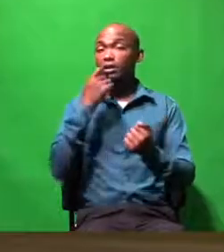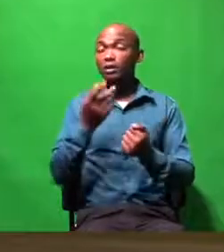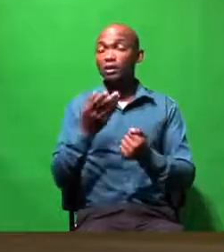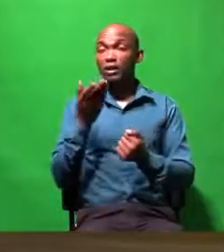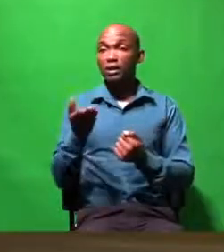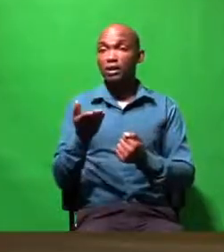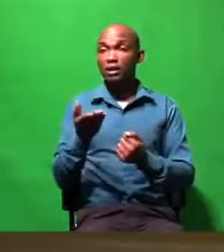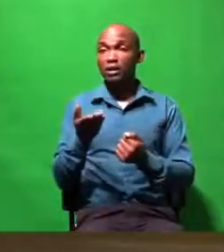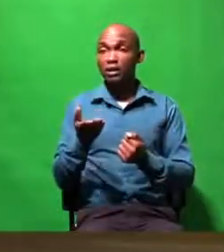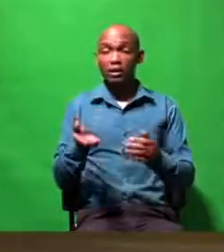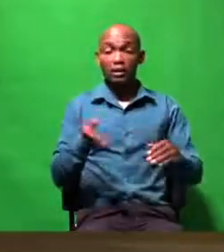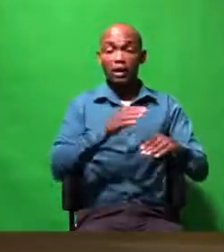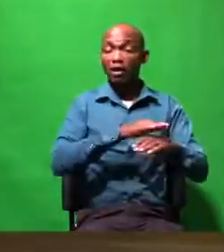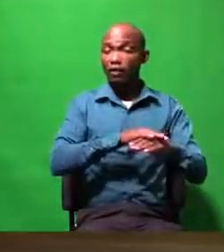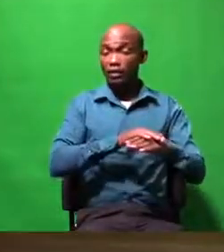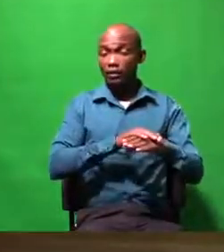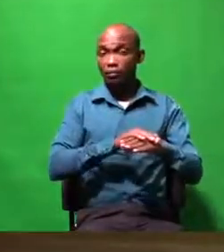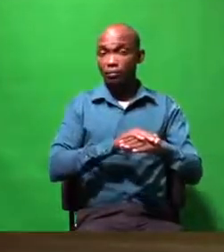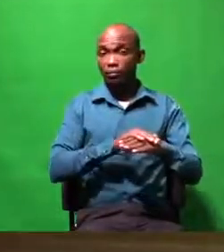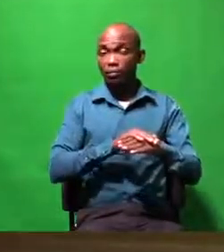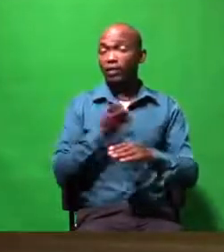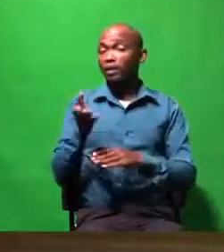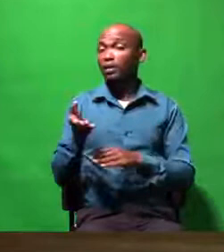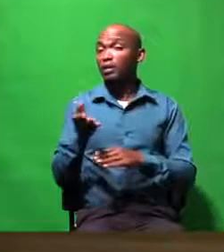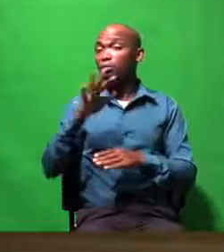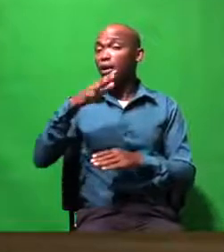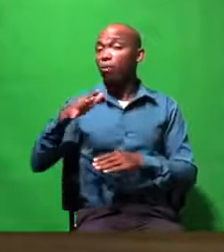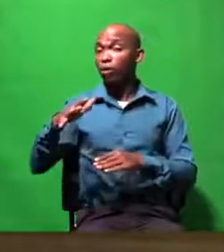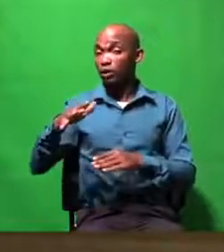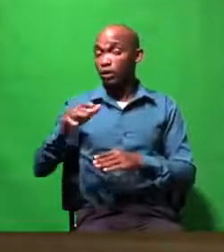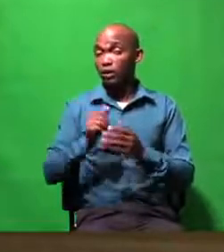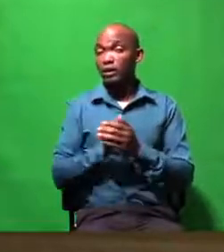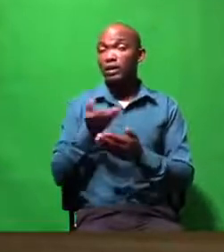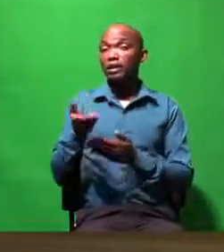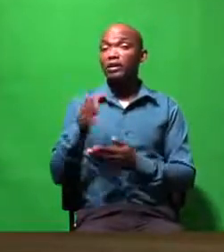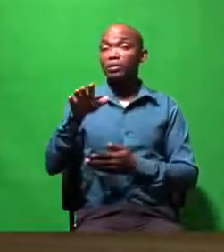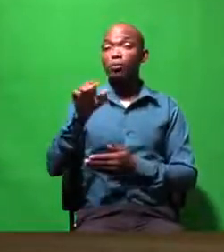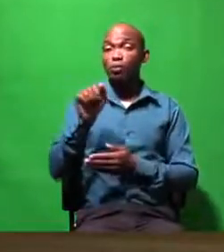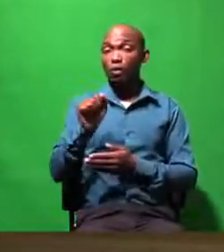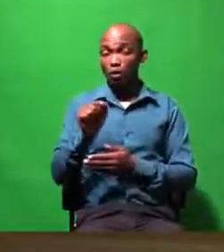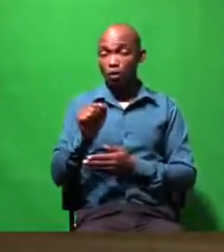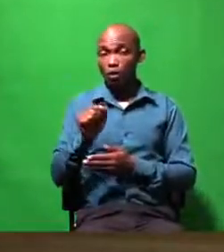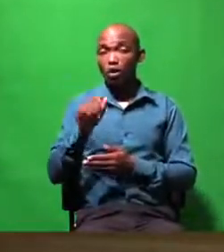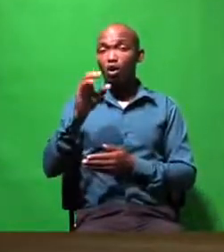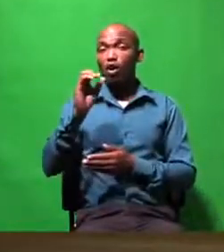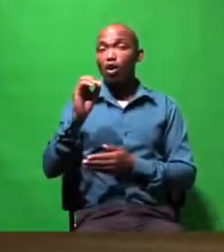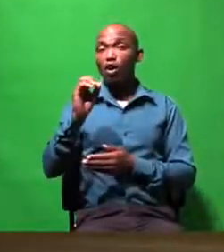is covered by water, all this is covered by water, this we call is